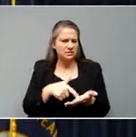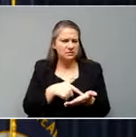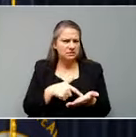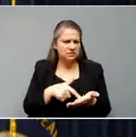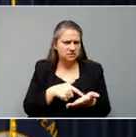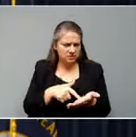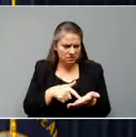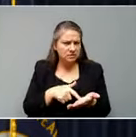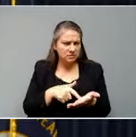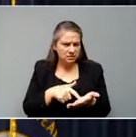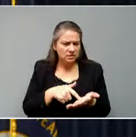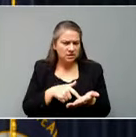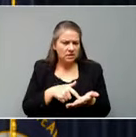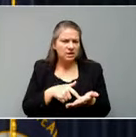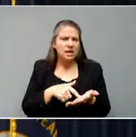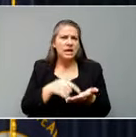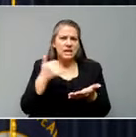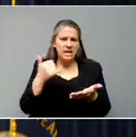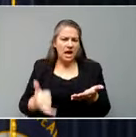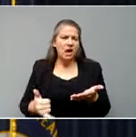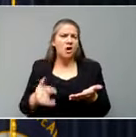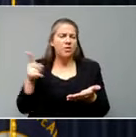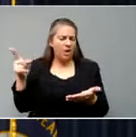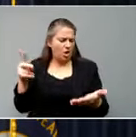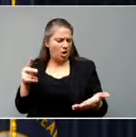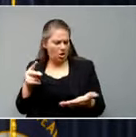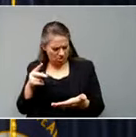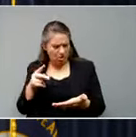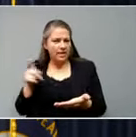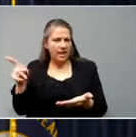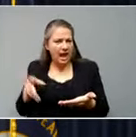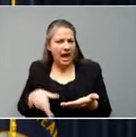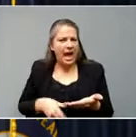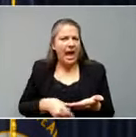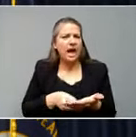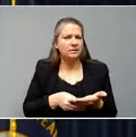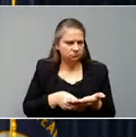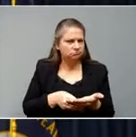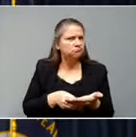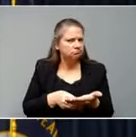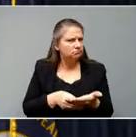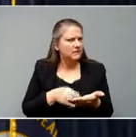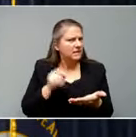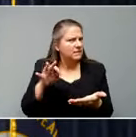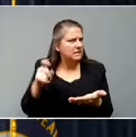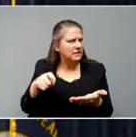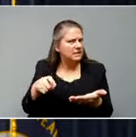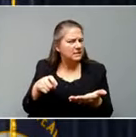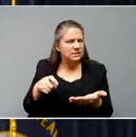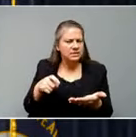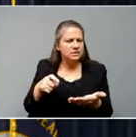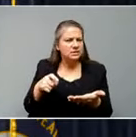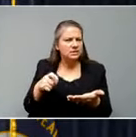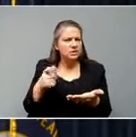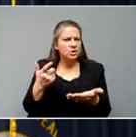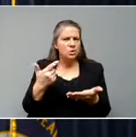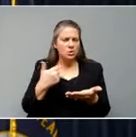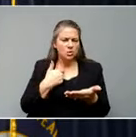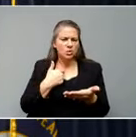come back and for all the right reasons added. We're working on how to pick that up, because we just get the initial death